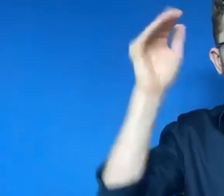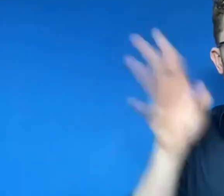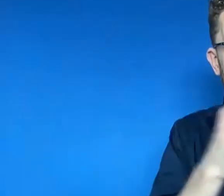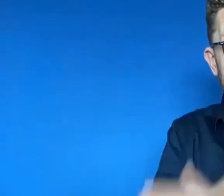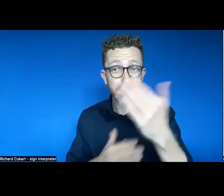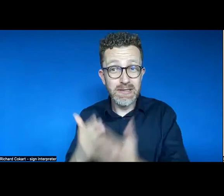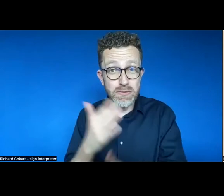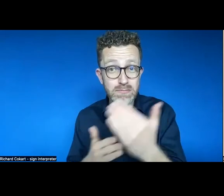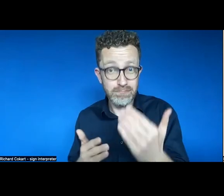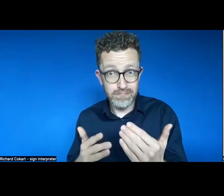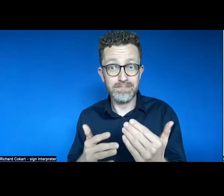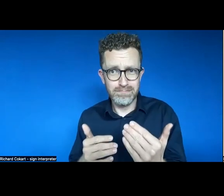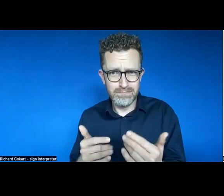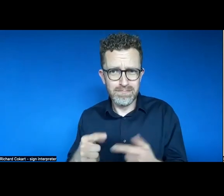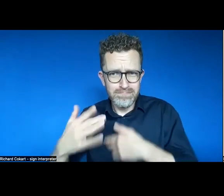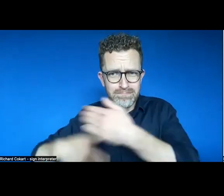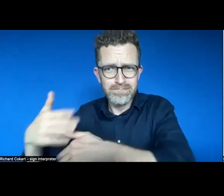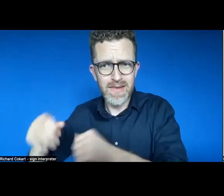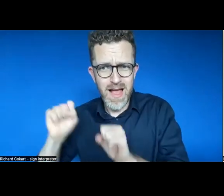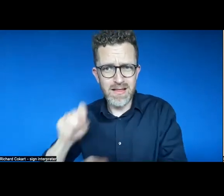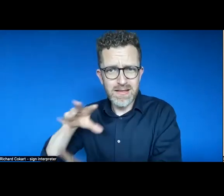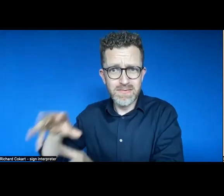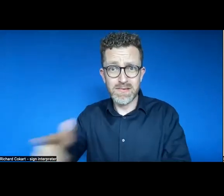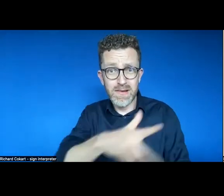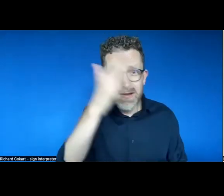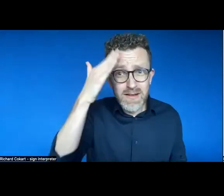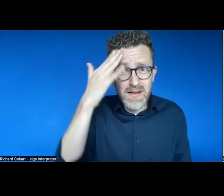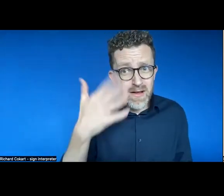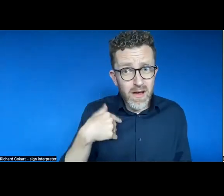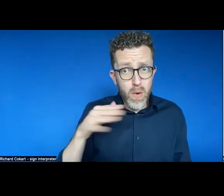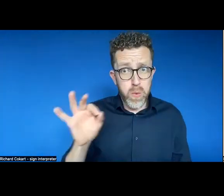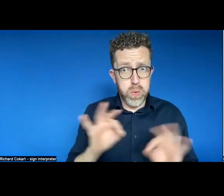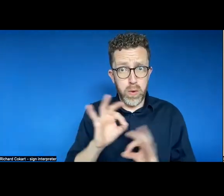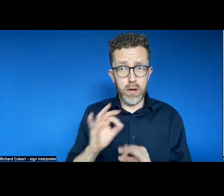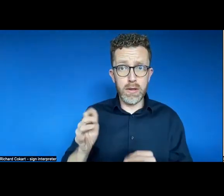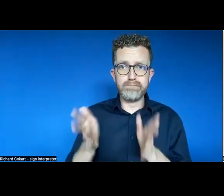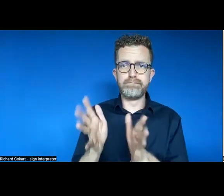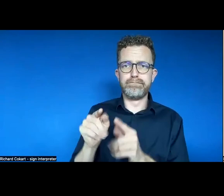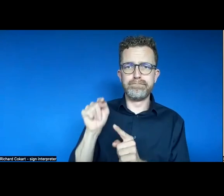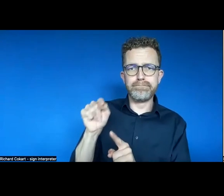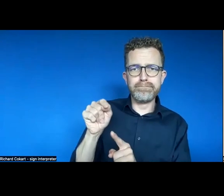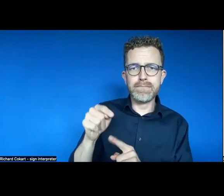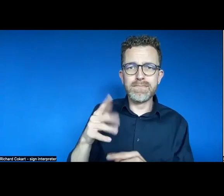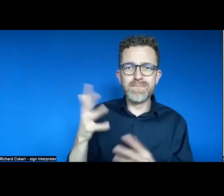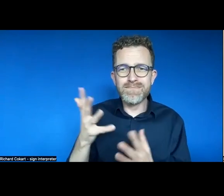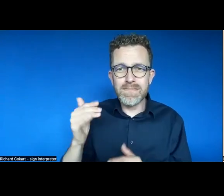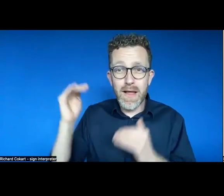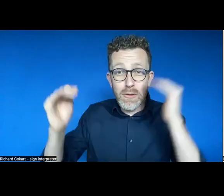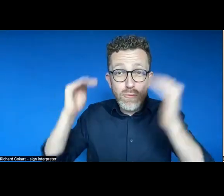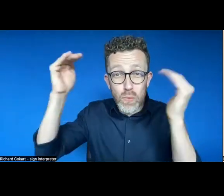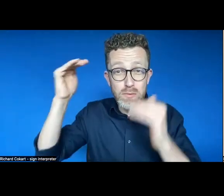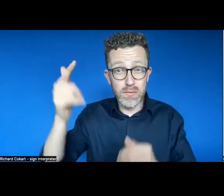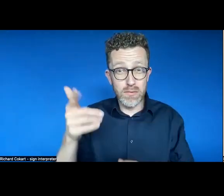Thank you very much. Thank you very much, Eric, for this intervention. We still have